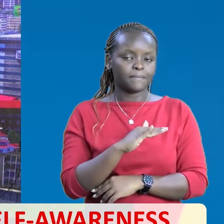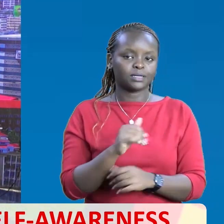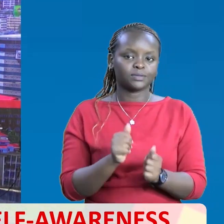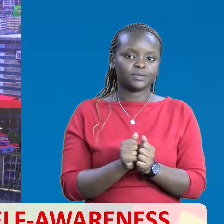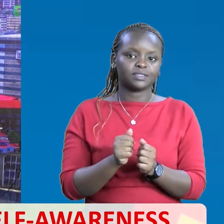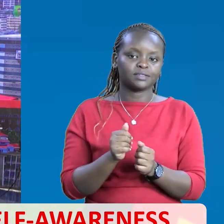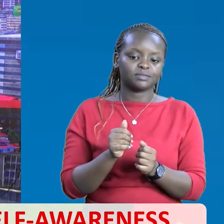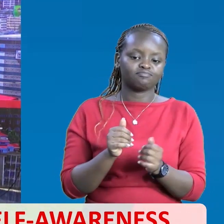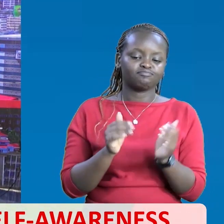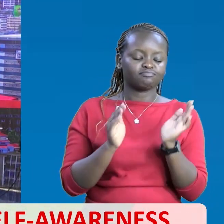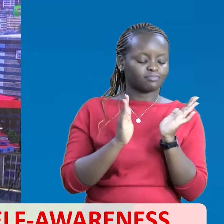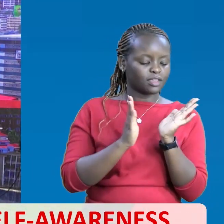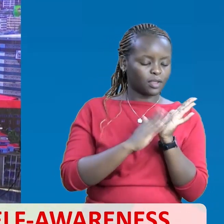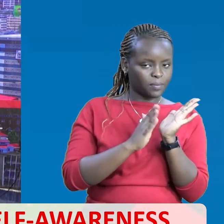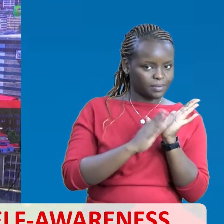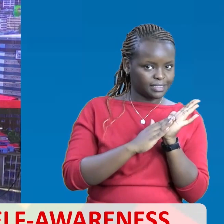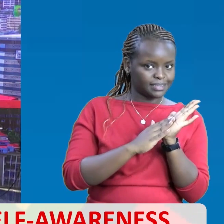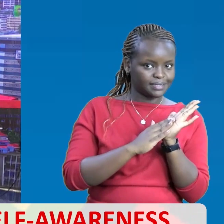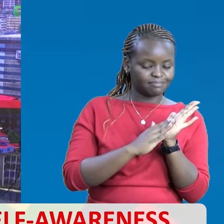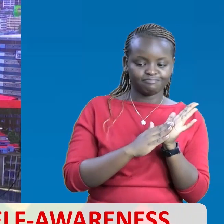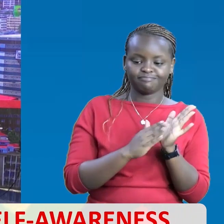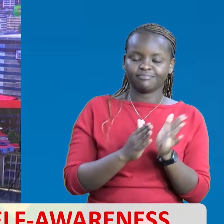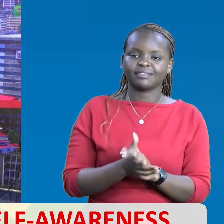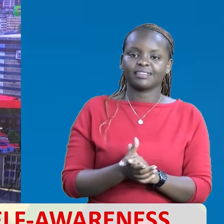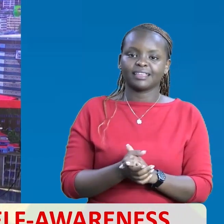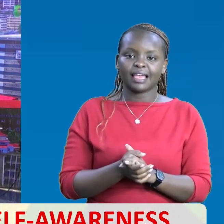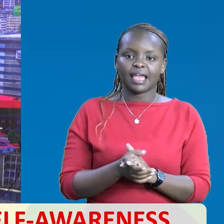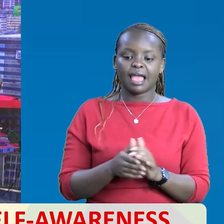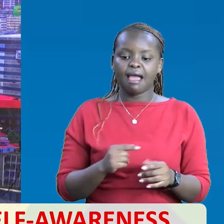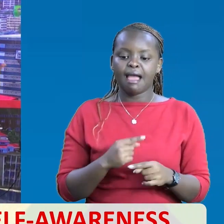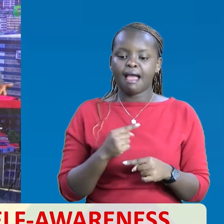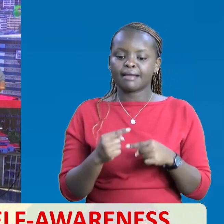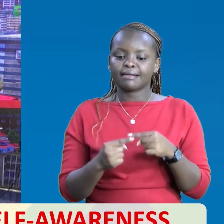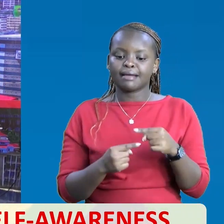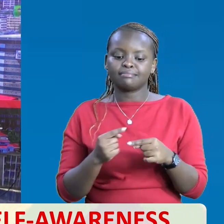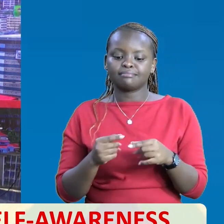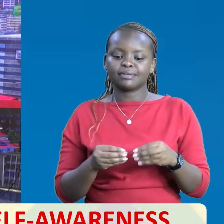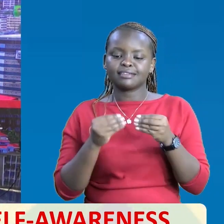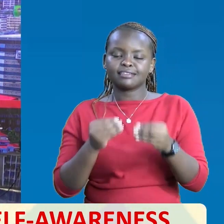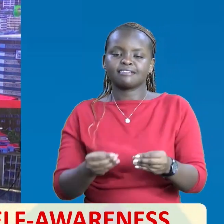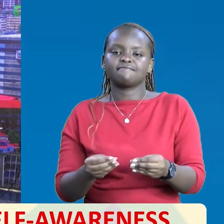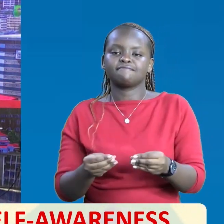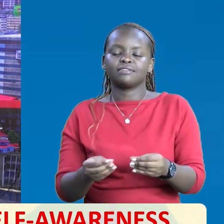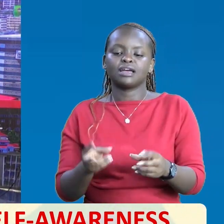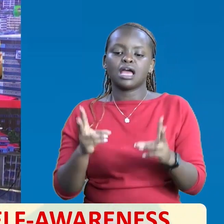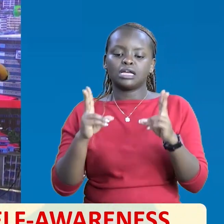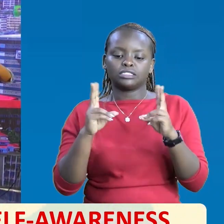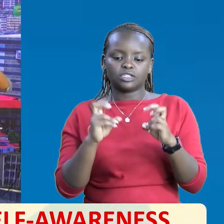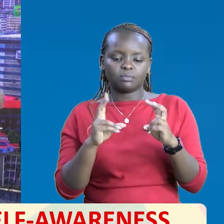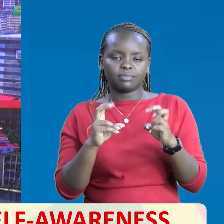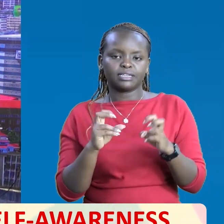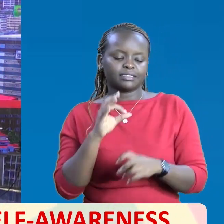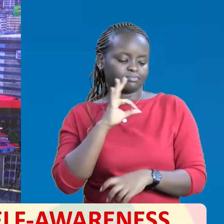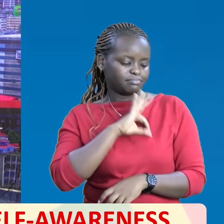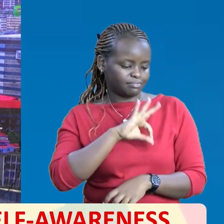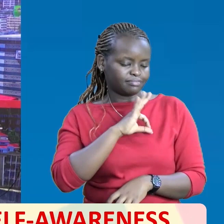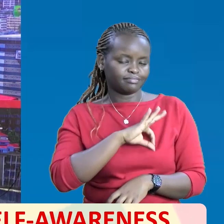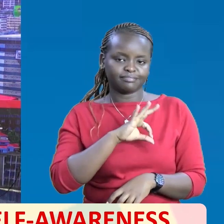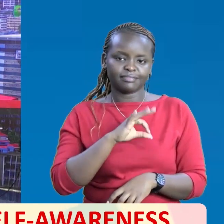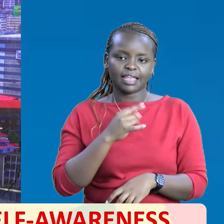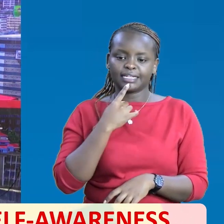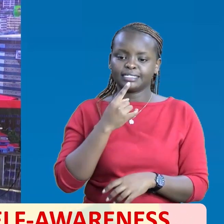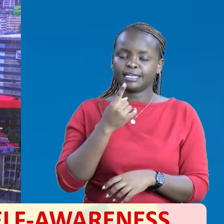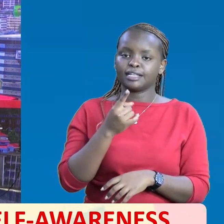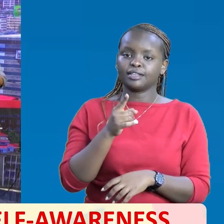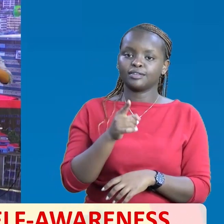wikaje. Kabisa. Unajua as well as do it. Hatuwezi kuja tumewapay topic yote tumewapea laptop and benefits. We'll also be telling them